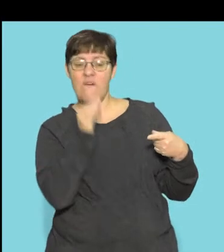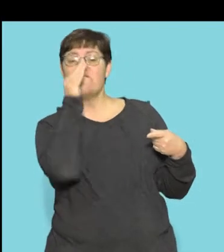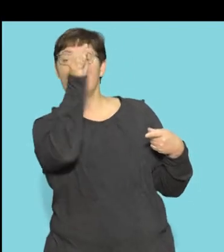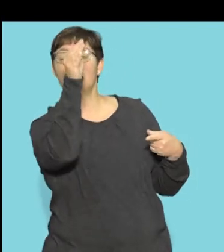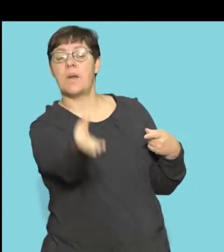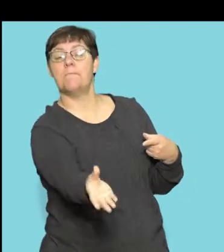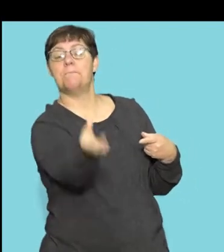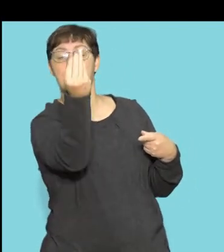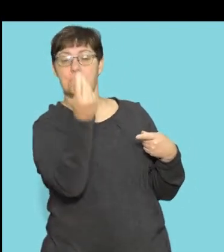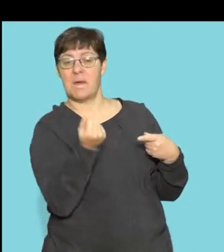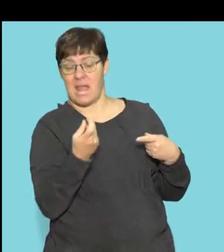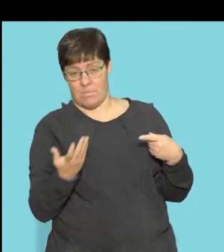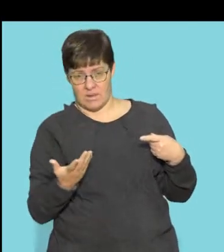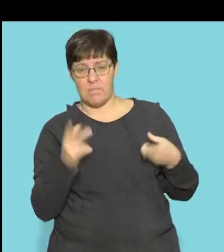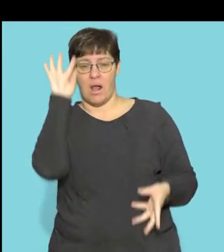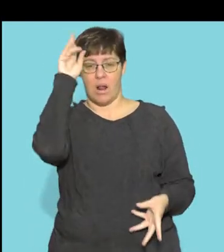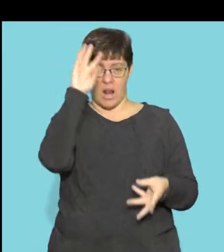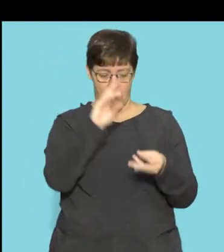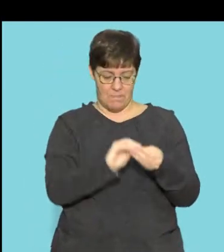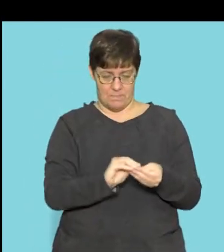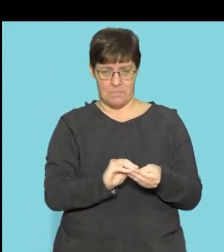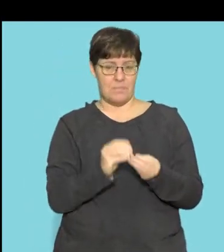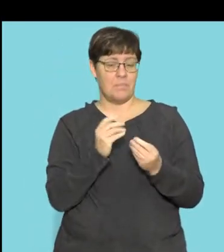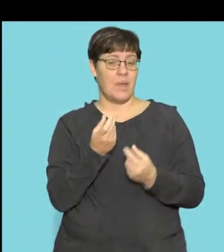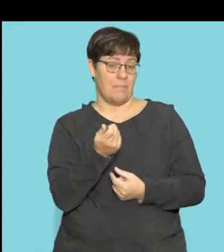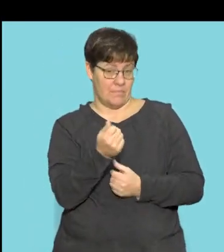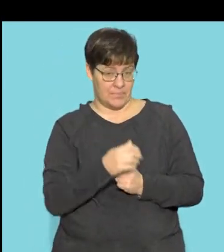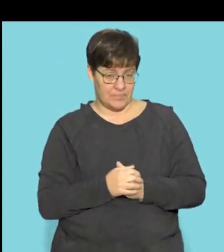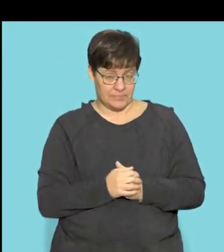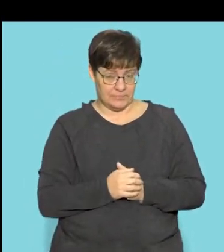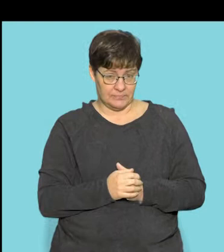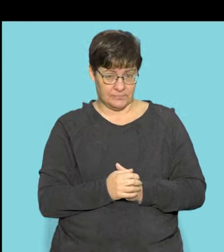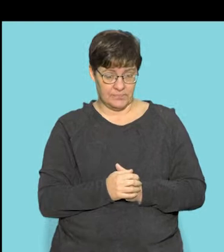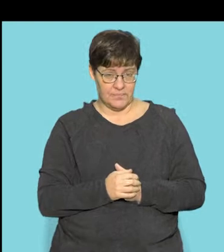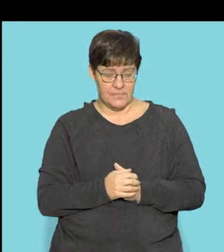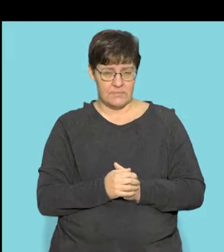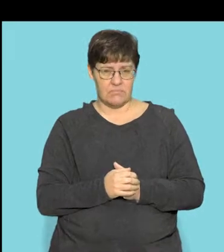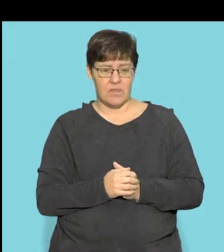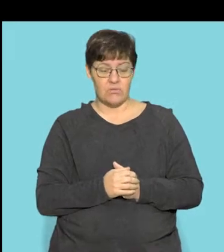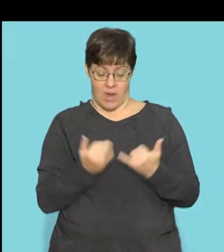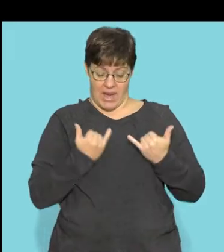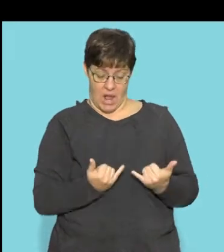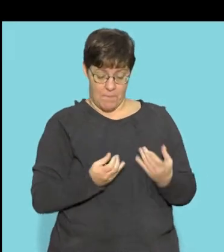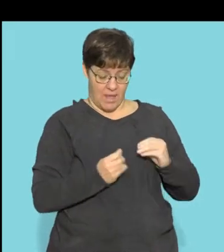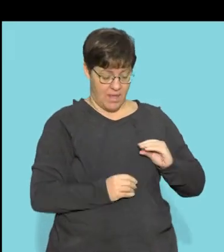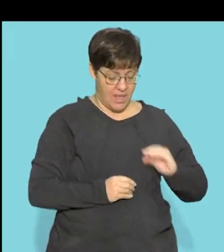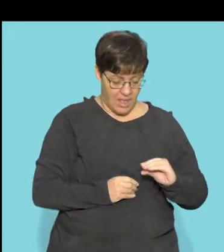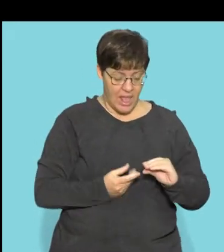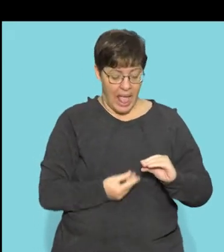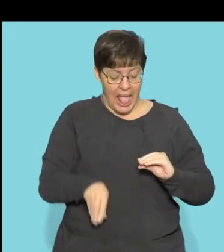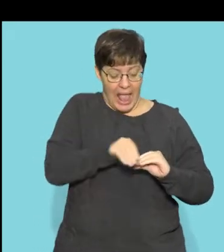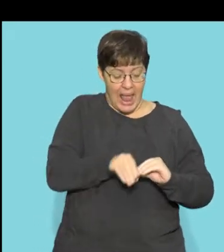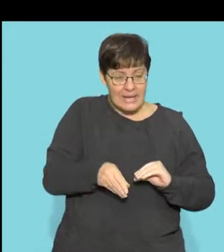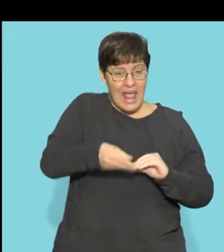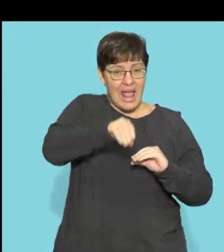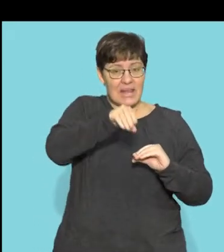call it the accumulated amount, right? It's the amount that whatever you have now accumulates to in